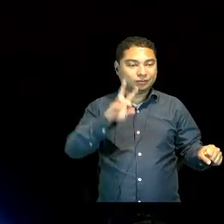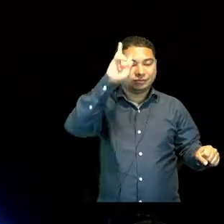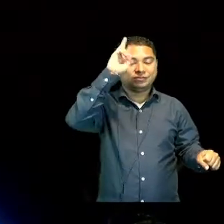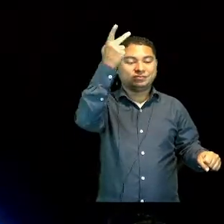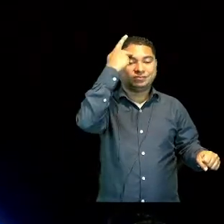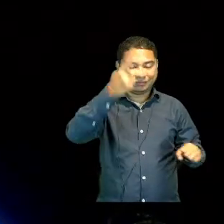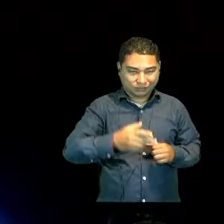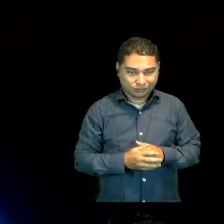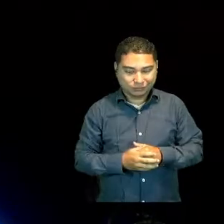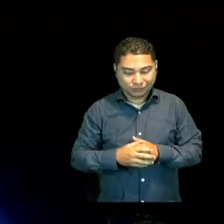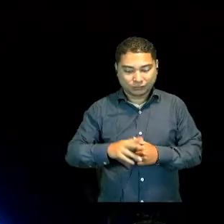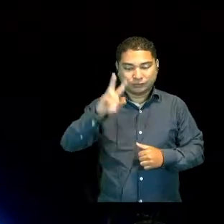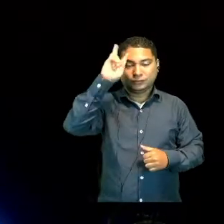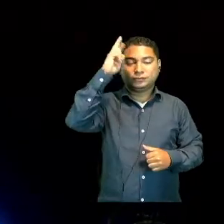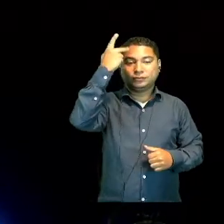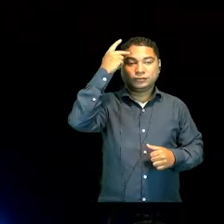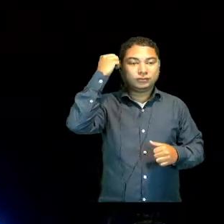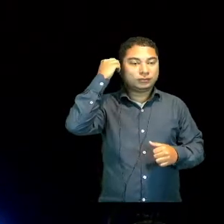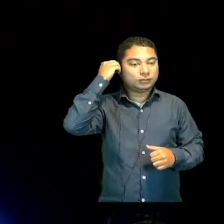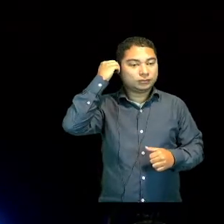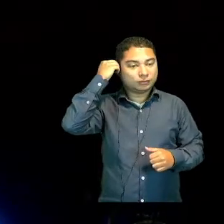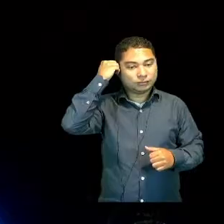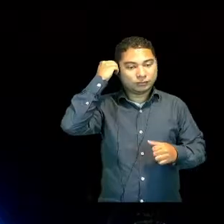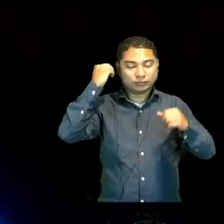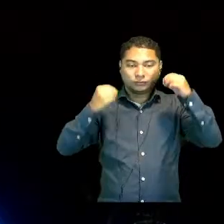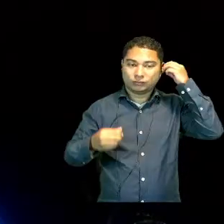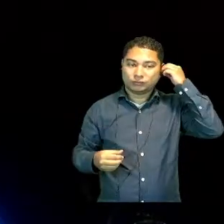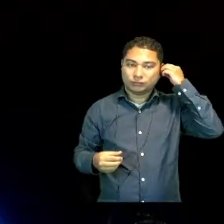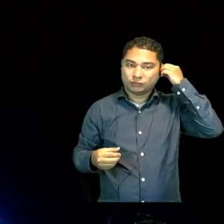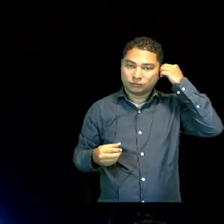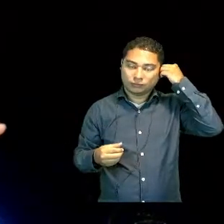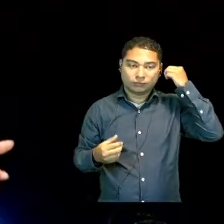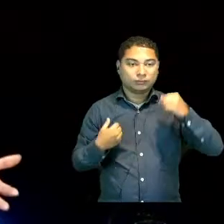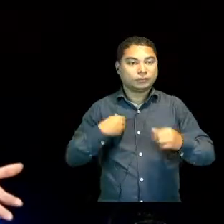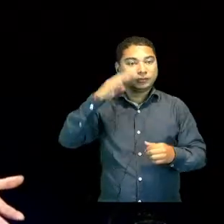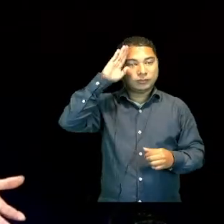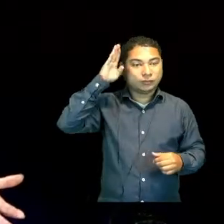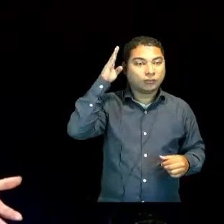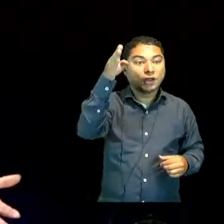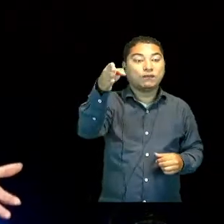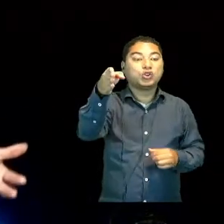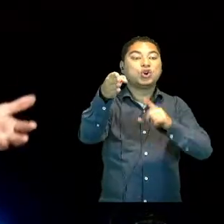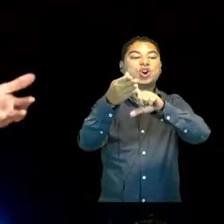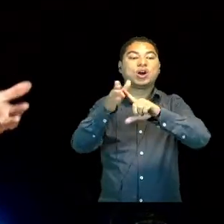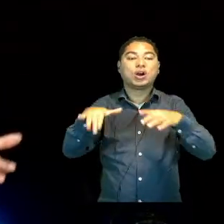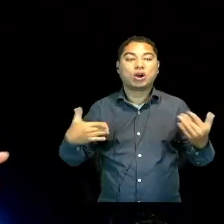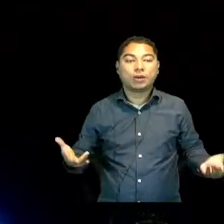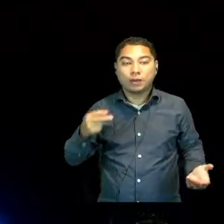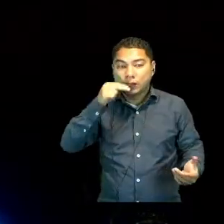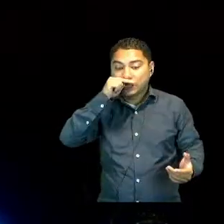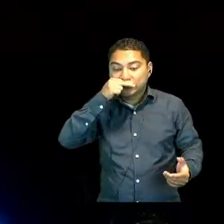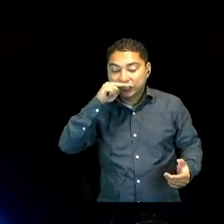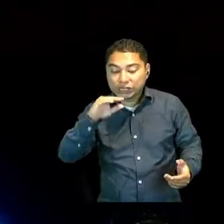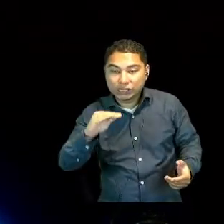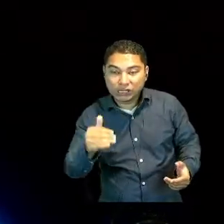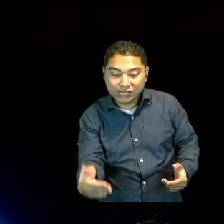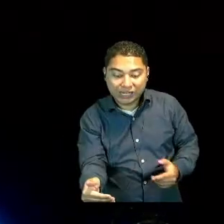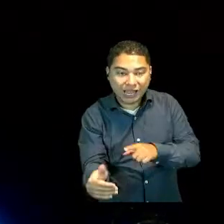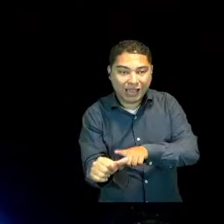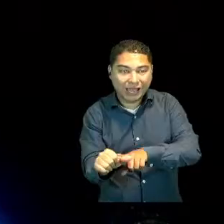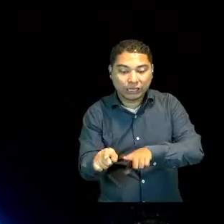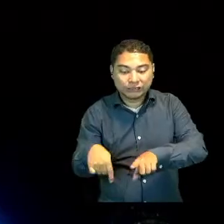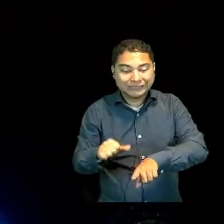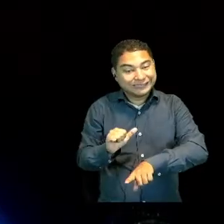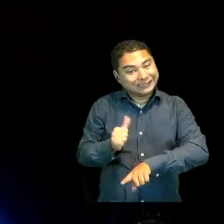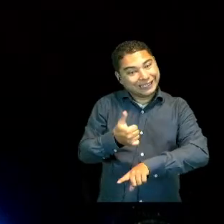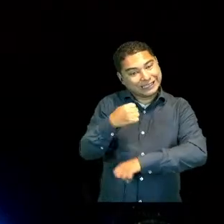The future belongs to that beautiful 10-year-old on the first panel who told us